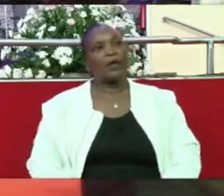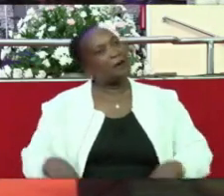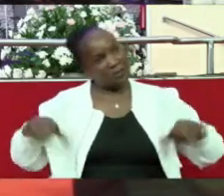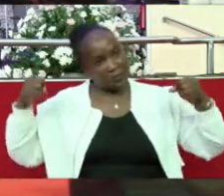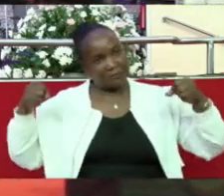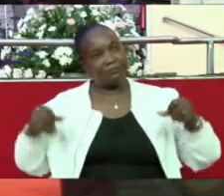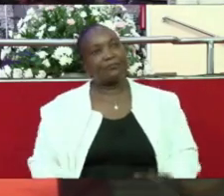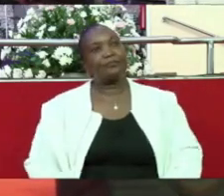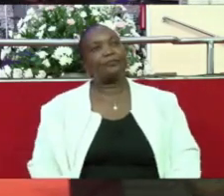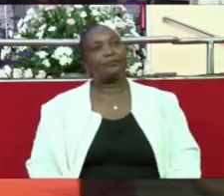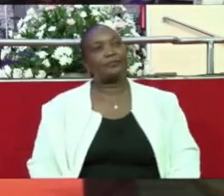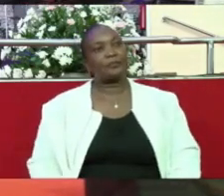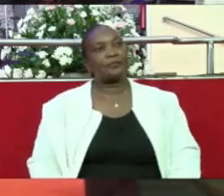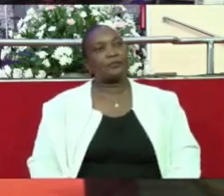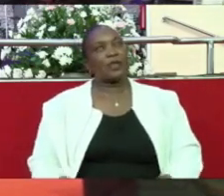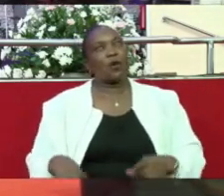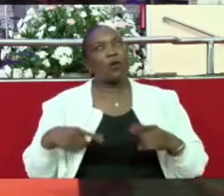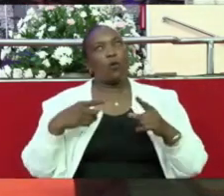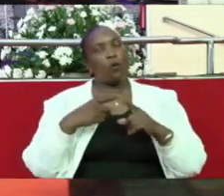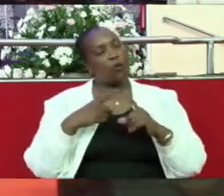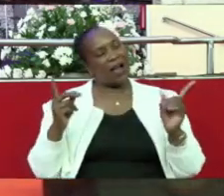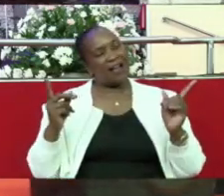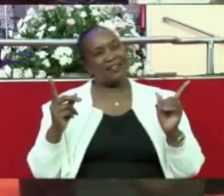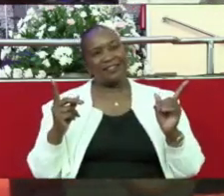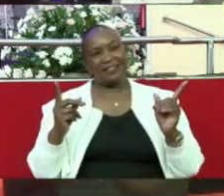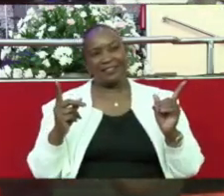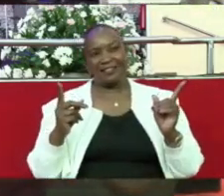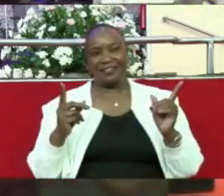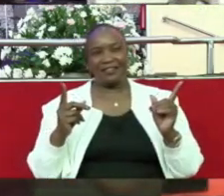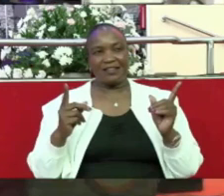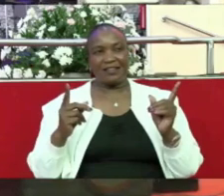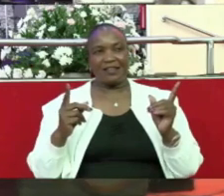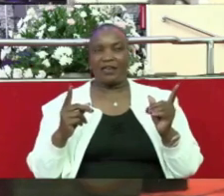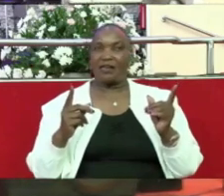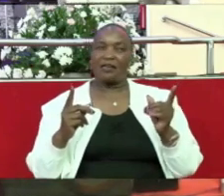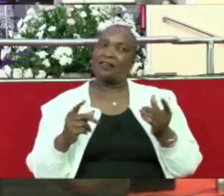this grace becomes like a bodyguard. Ya kwamba neema hii inakusimamia. And it shields you.